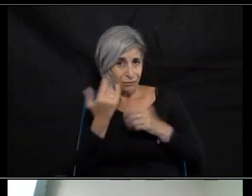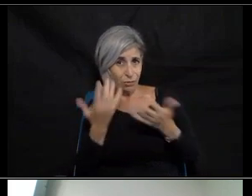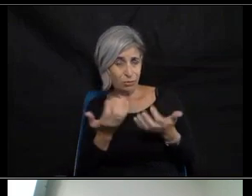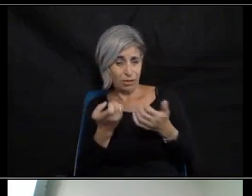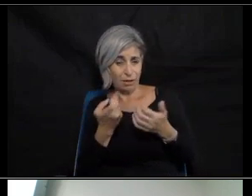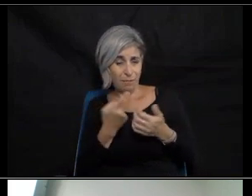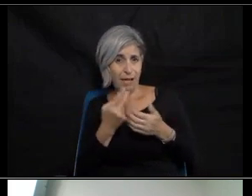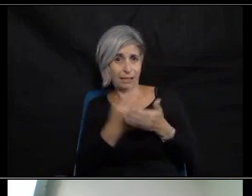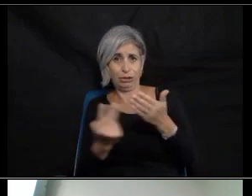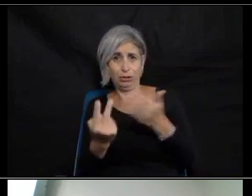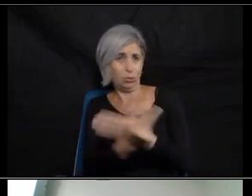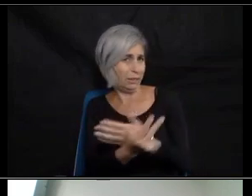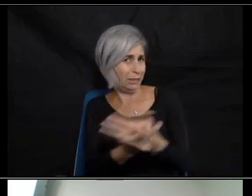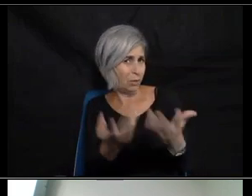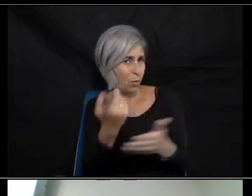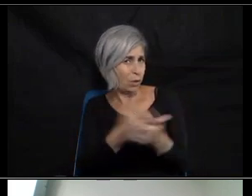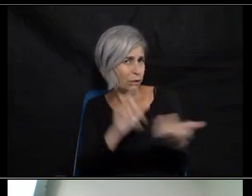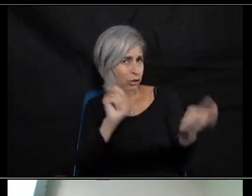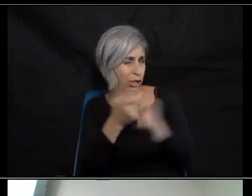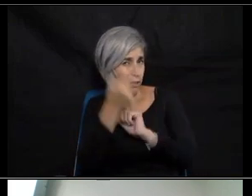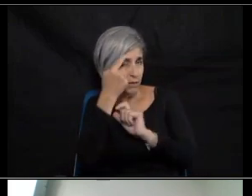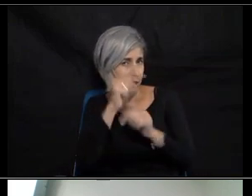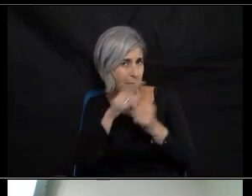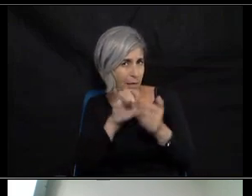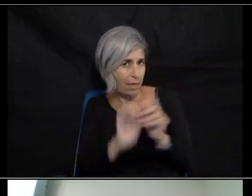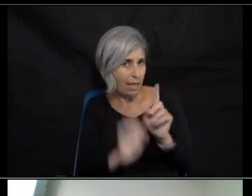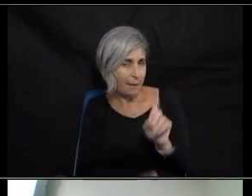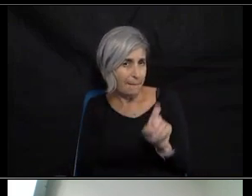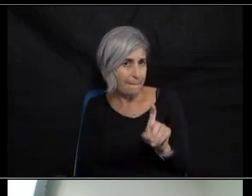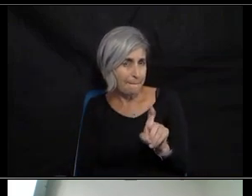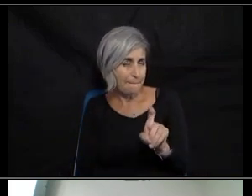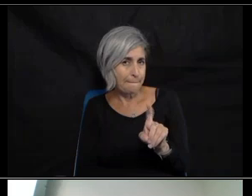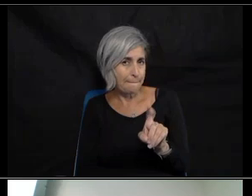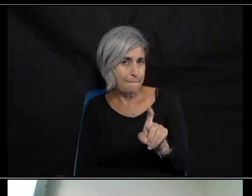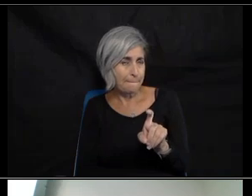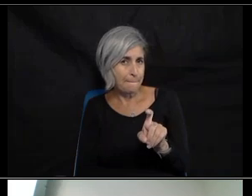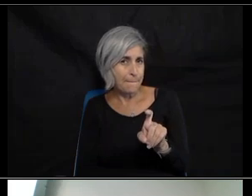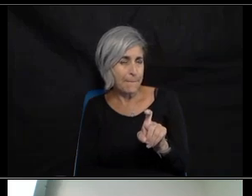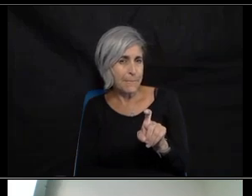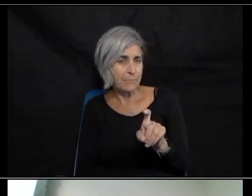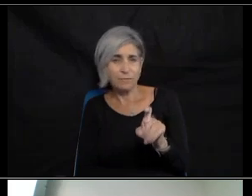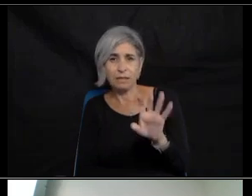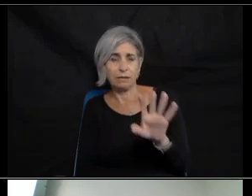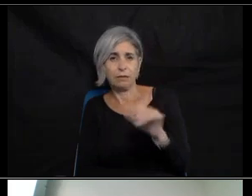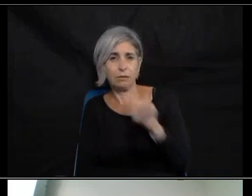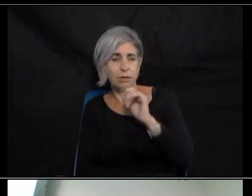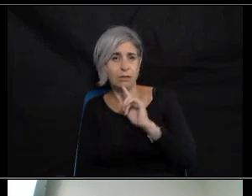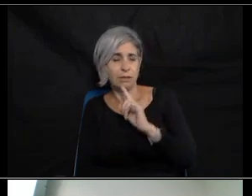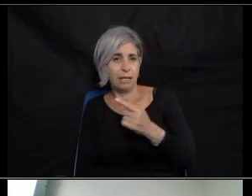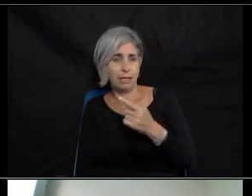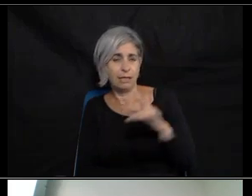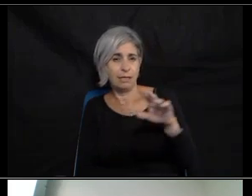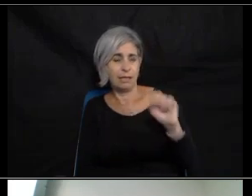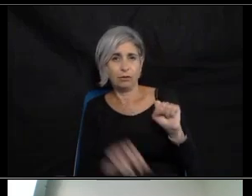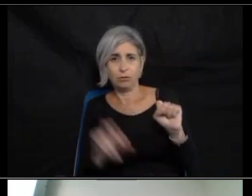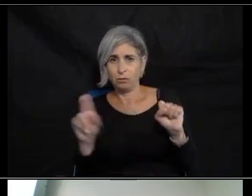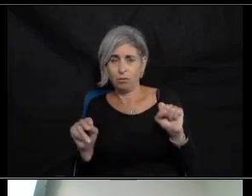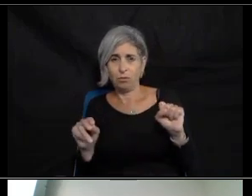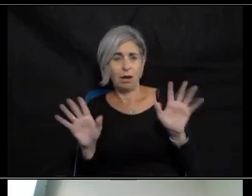back in a couple of weeks? Think about that. But I want to hear an answer. If I could be in order,